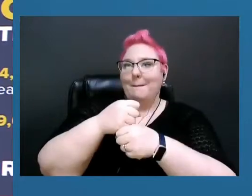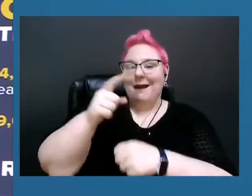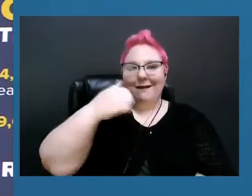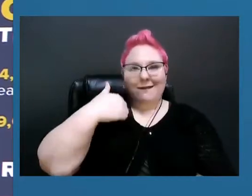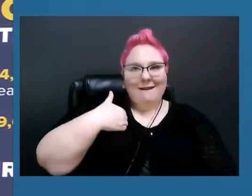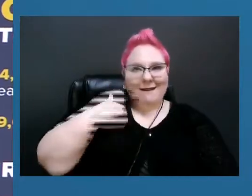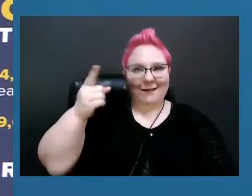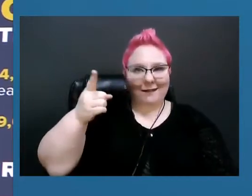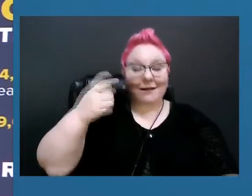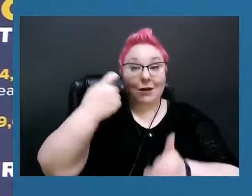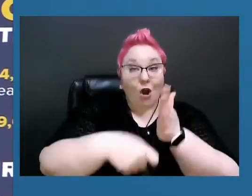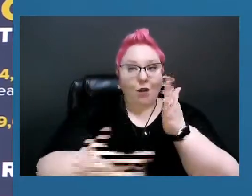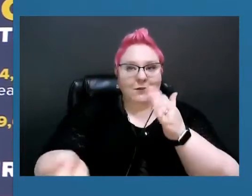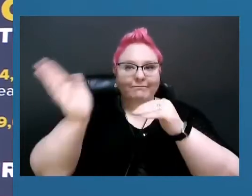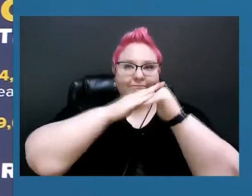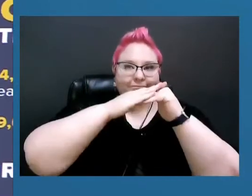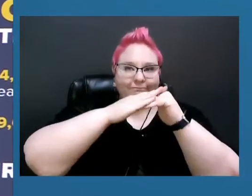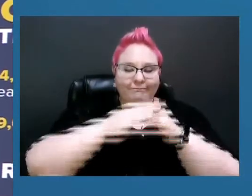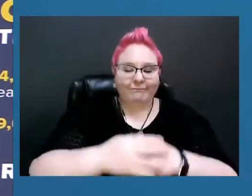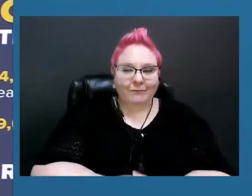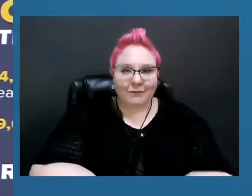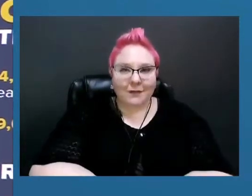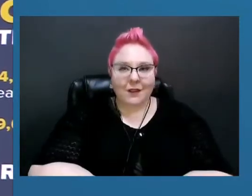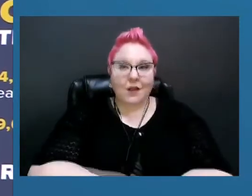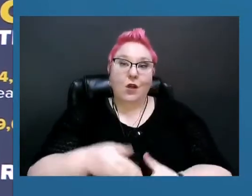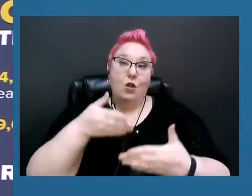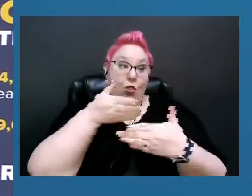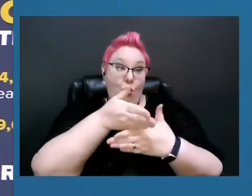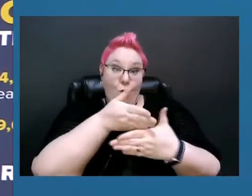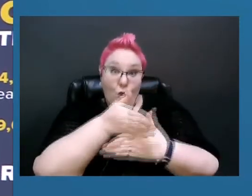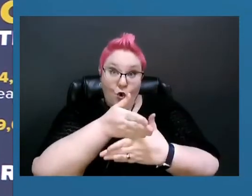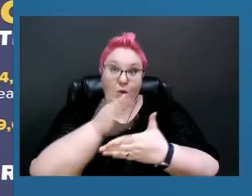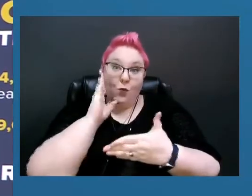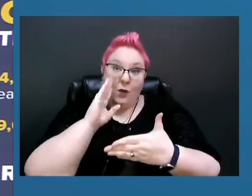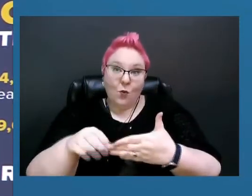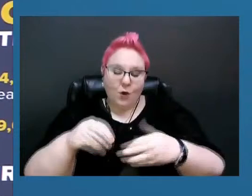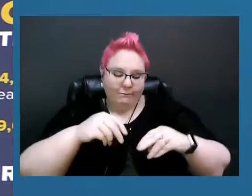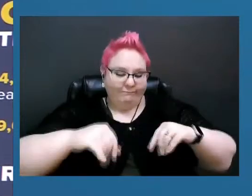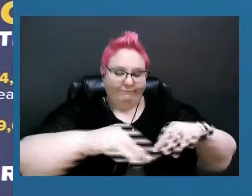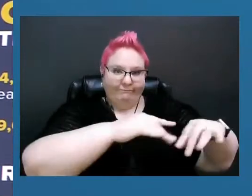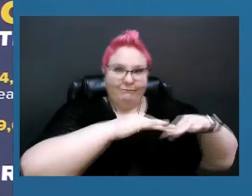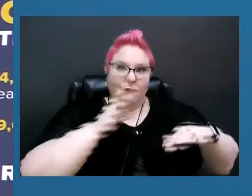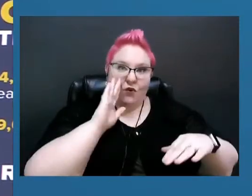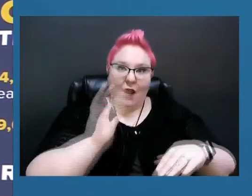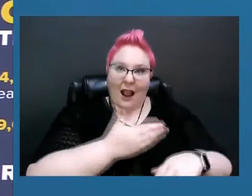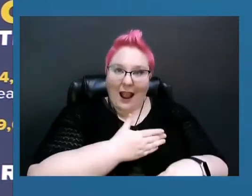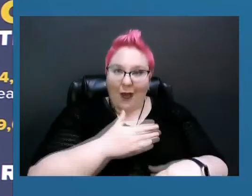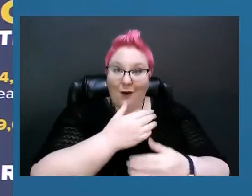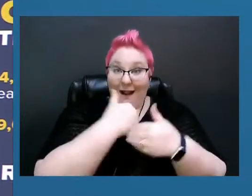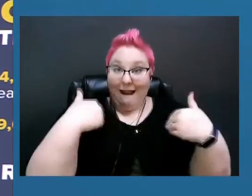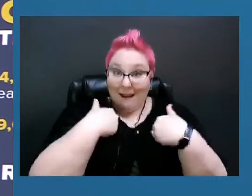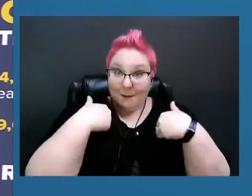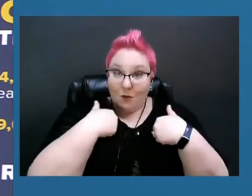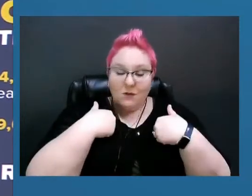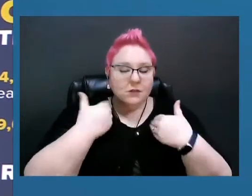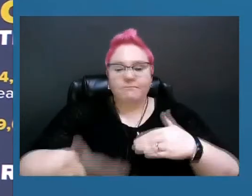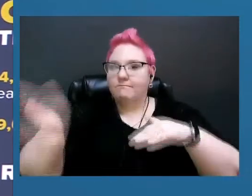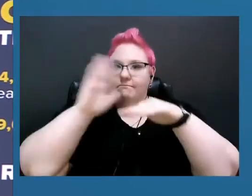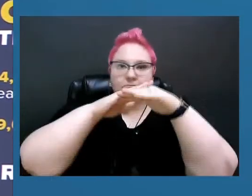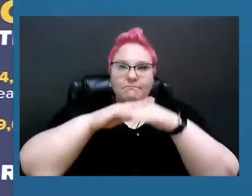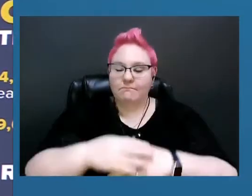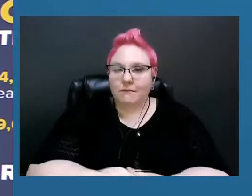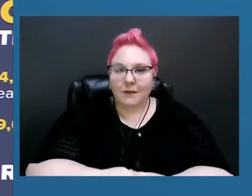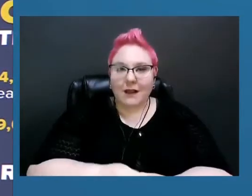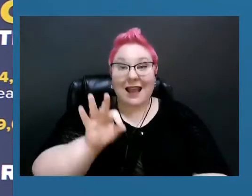up. The shavings from the wood we had put in our stalls came from Canada. He says, my costs already in February had gone